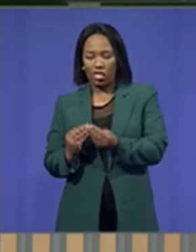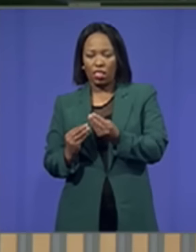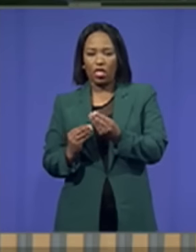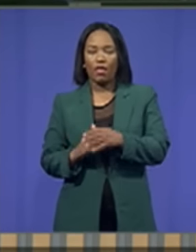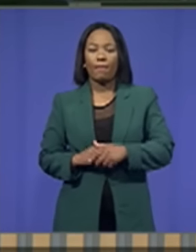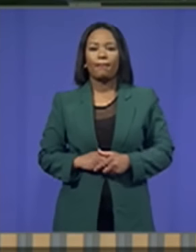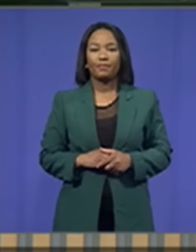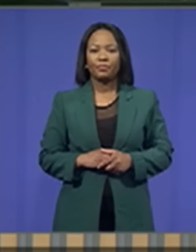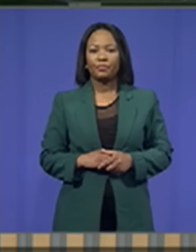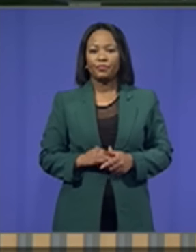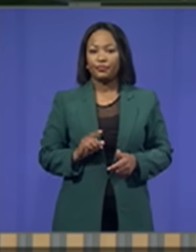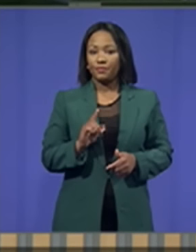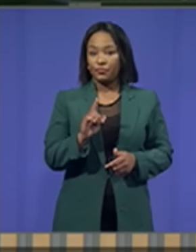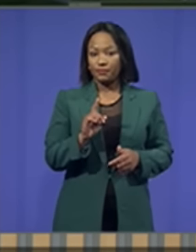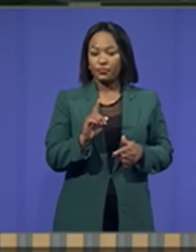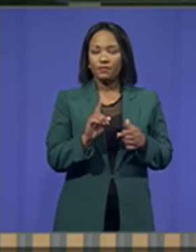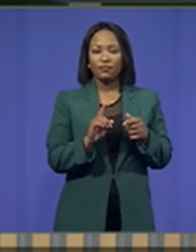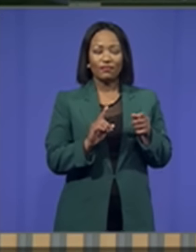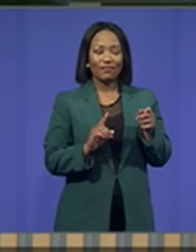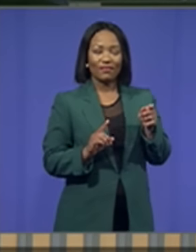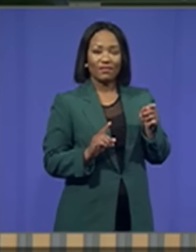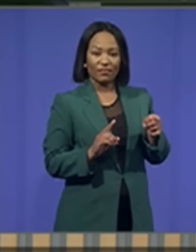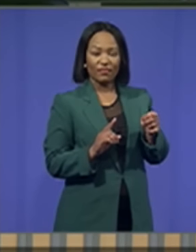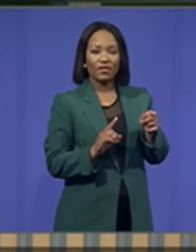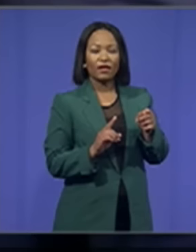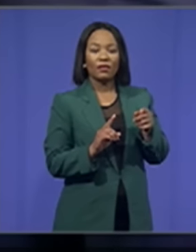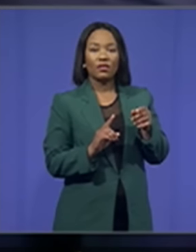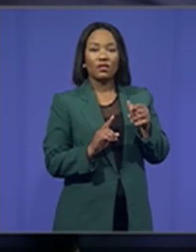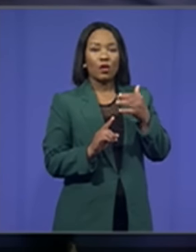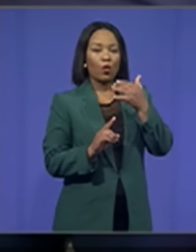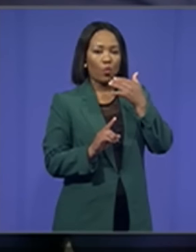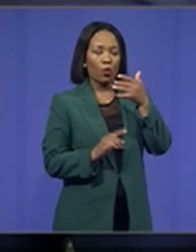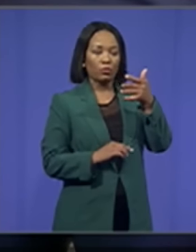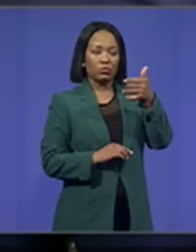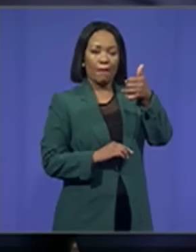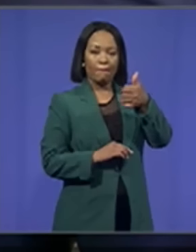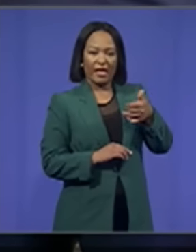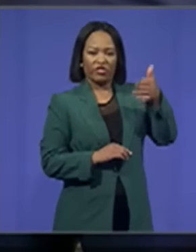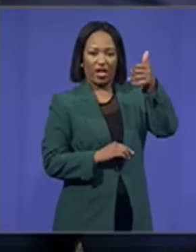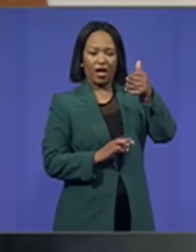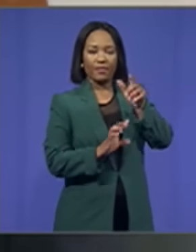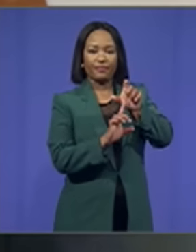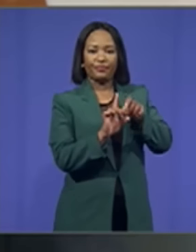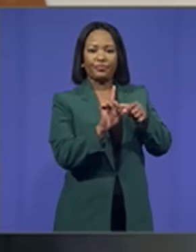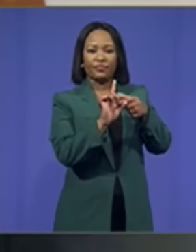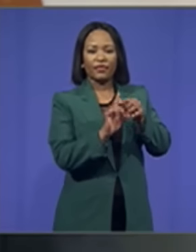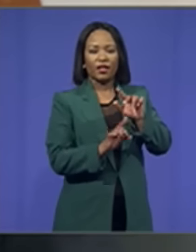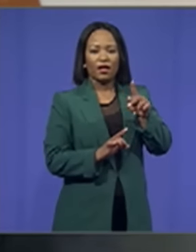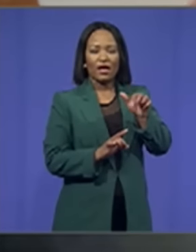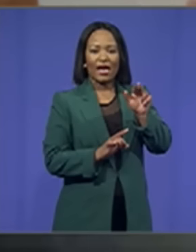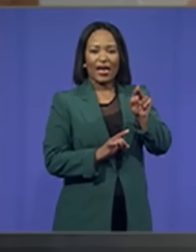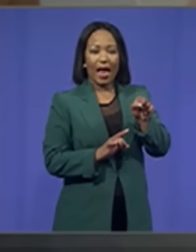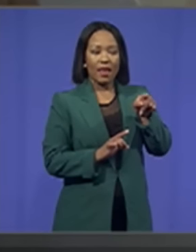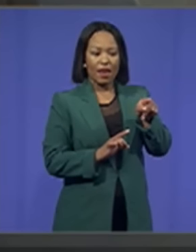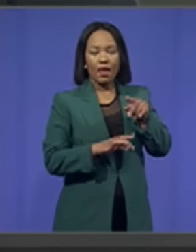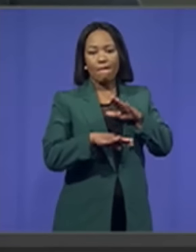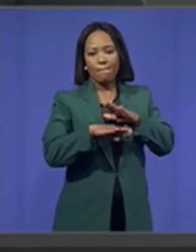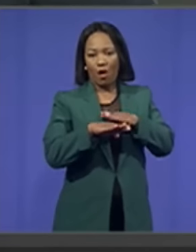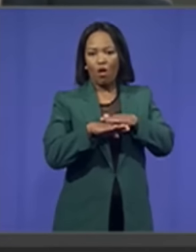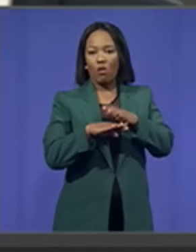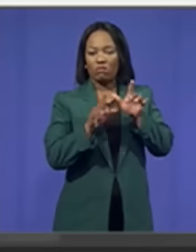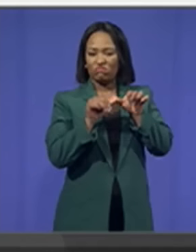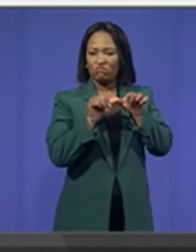Diqoso tsa ditlolo tsa molao kgahlanong le ofisiri ya lekala la Mautlwela Mokgenerale Firoz Khan di ntse di eketseha ka pela komishini ya Matlanga.